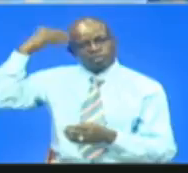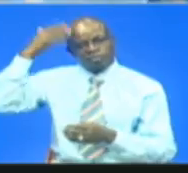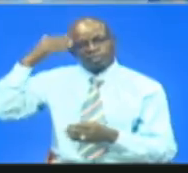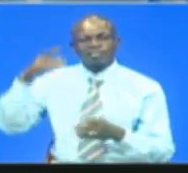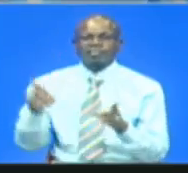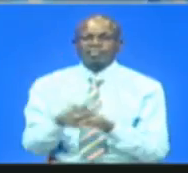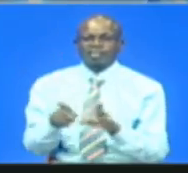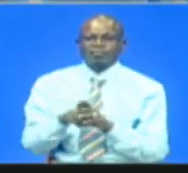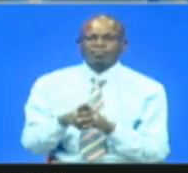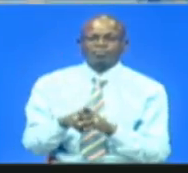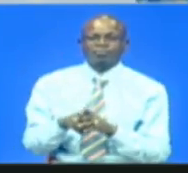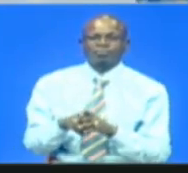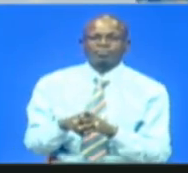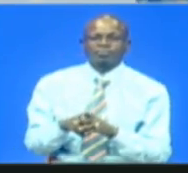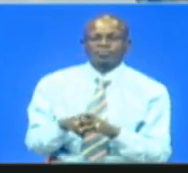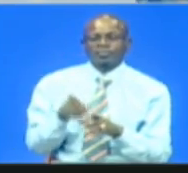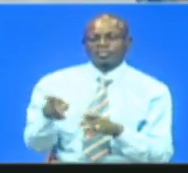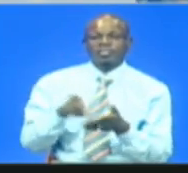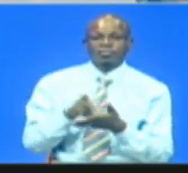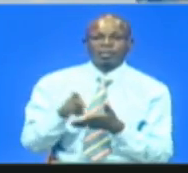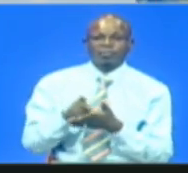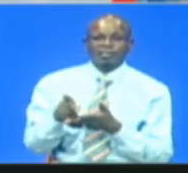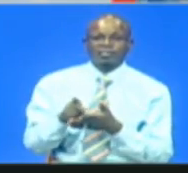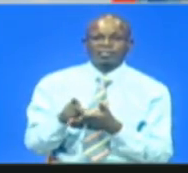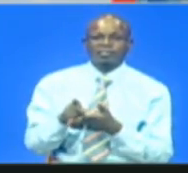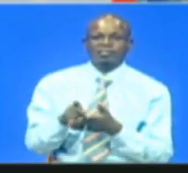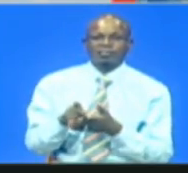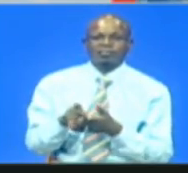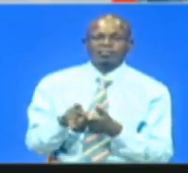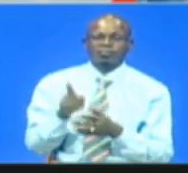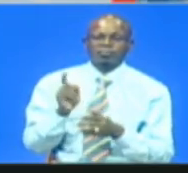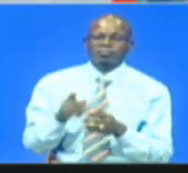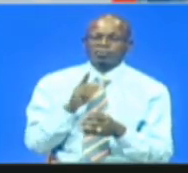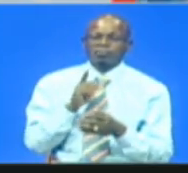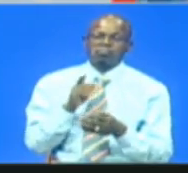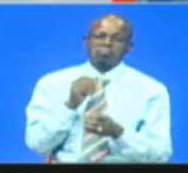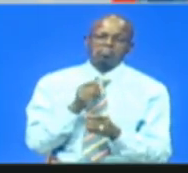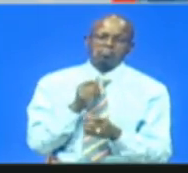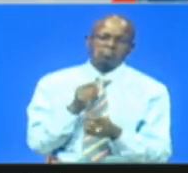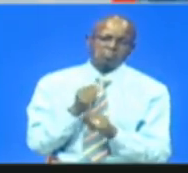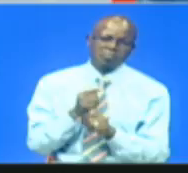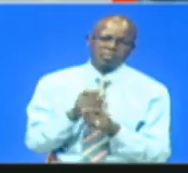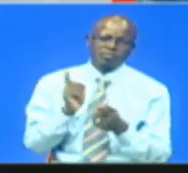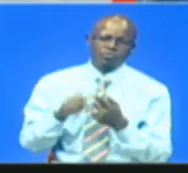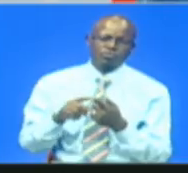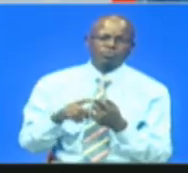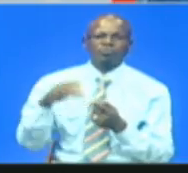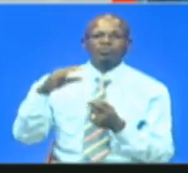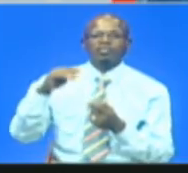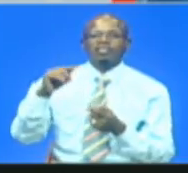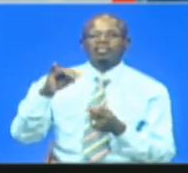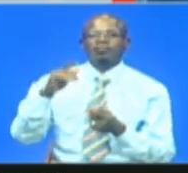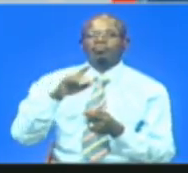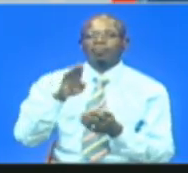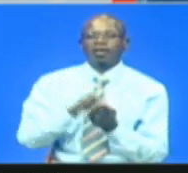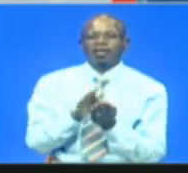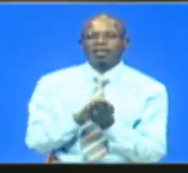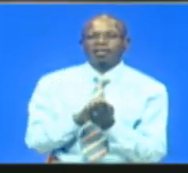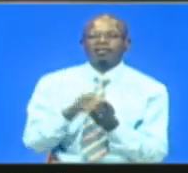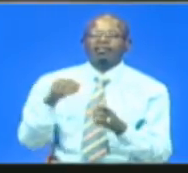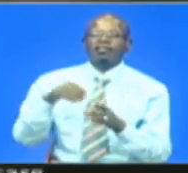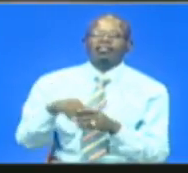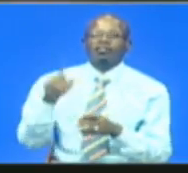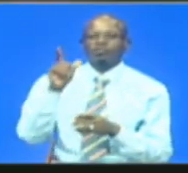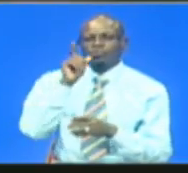Significant declines in interest rate payments are to be experienced in payments made to Citibank, the United Kingdom, the Netherlands, and Canada. In its